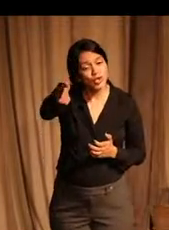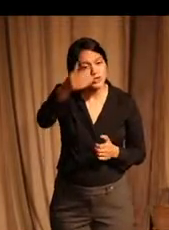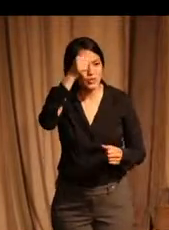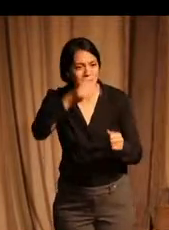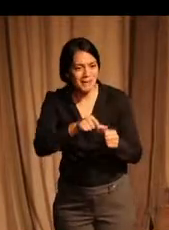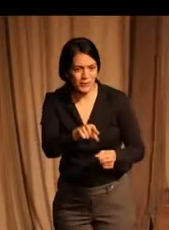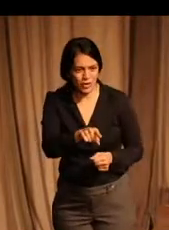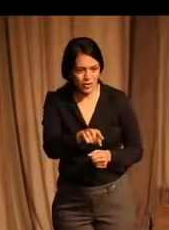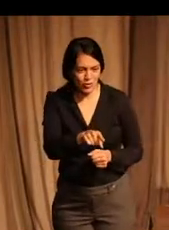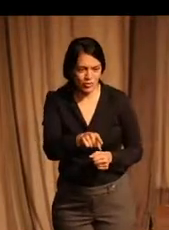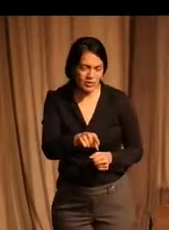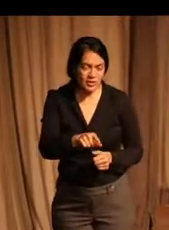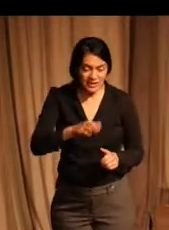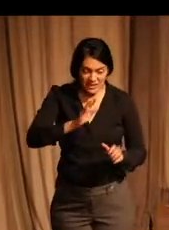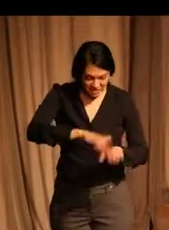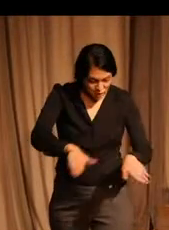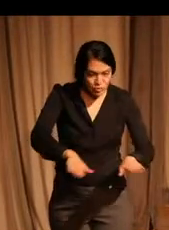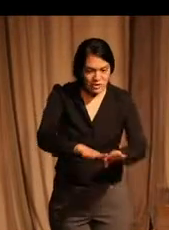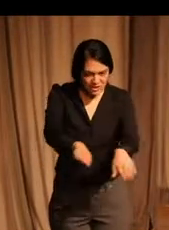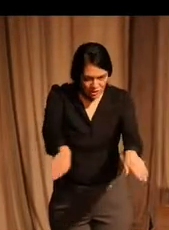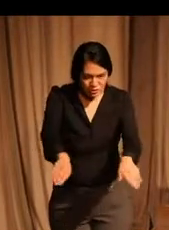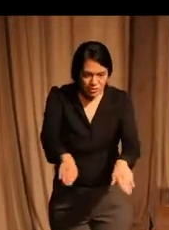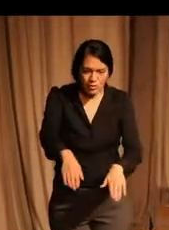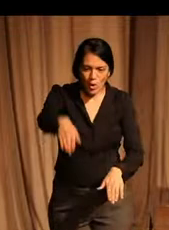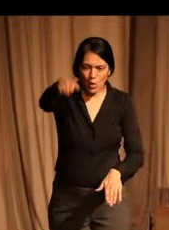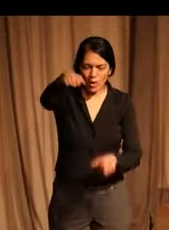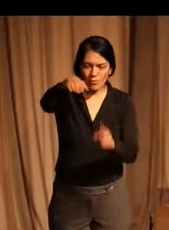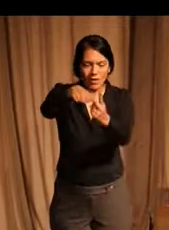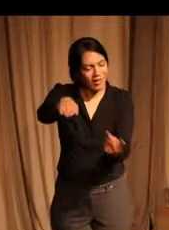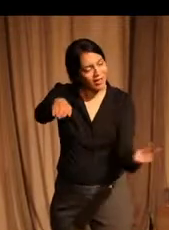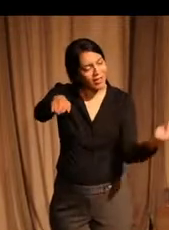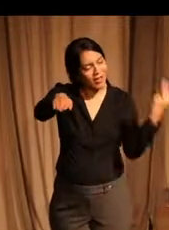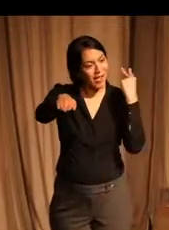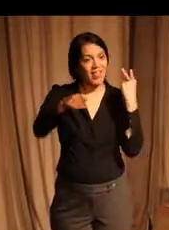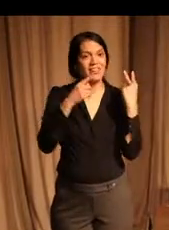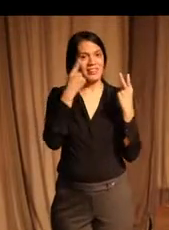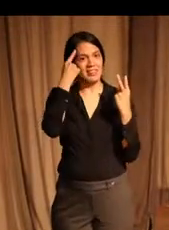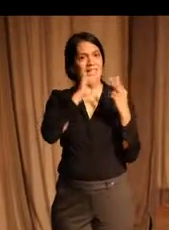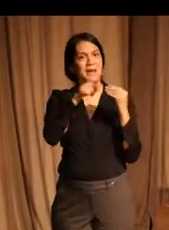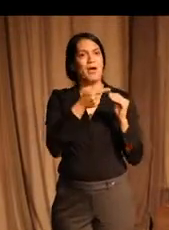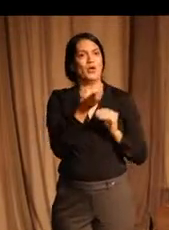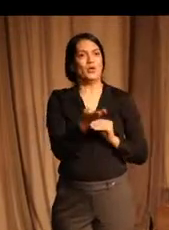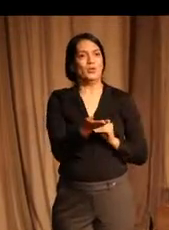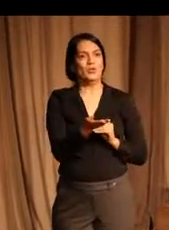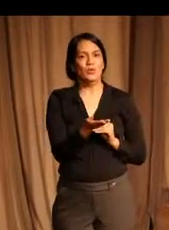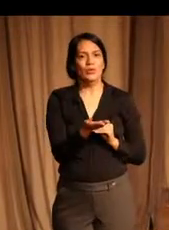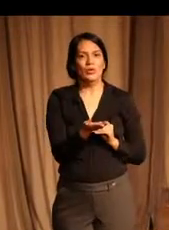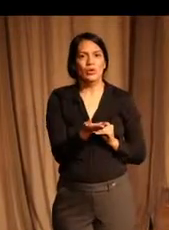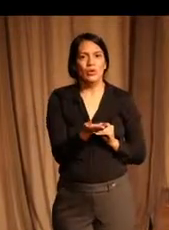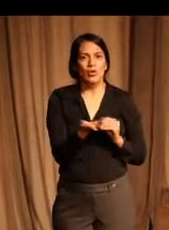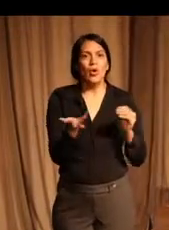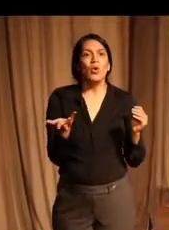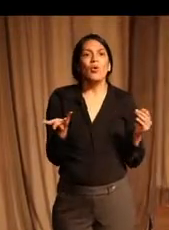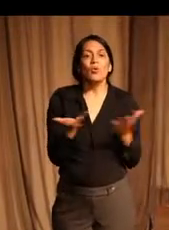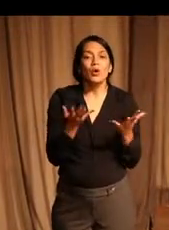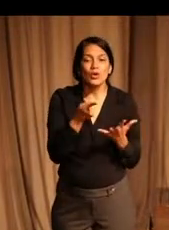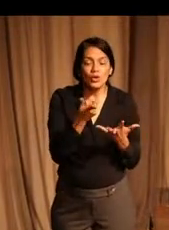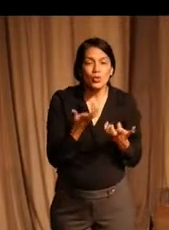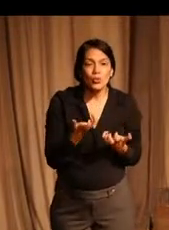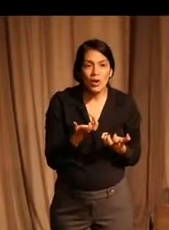now. And, you know, it's like we've gone full circle in my mind, because I really started off thinking, like,